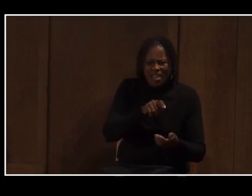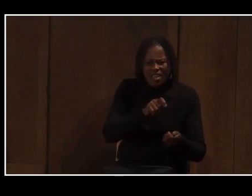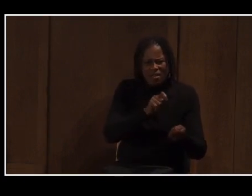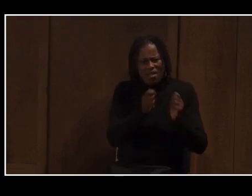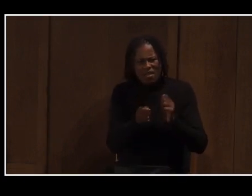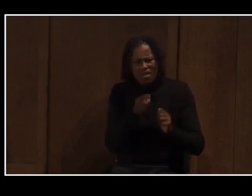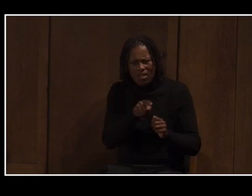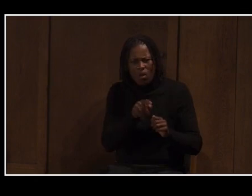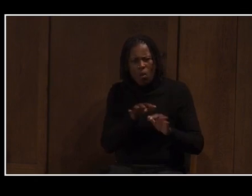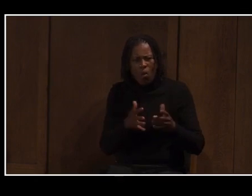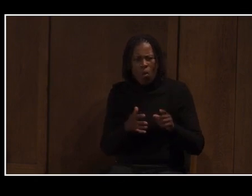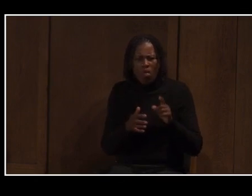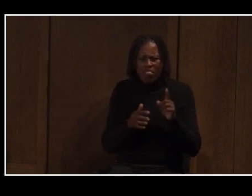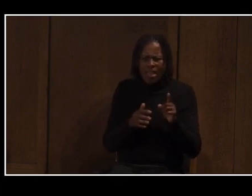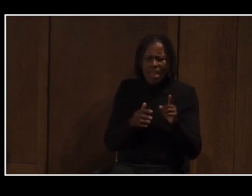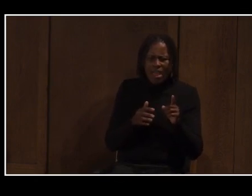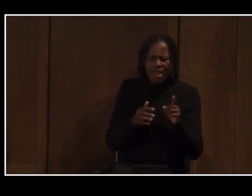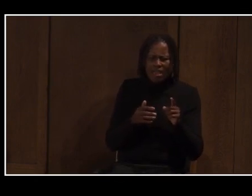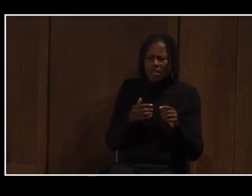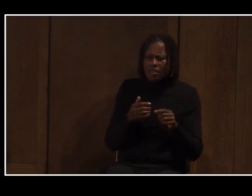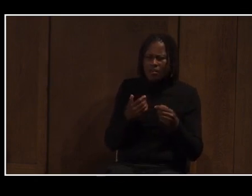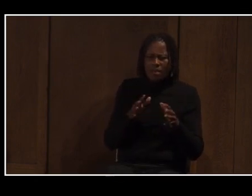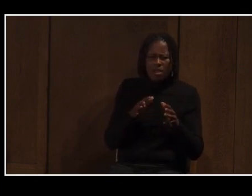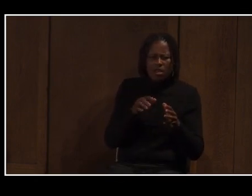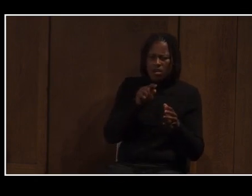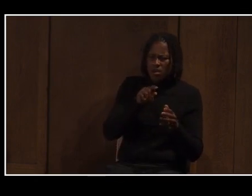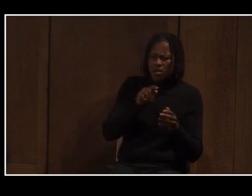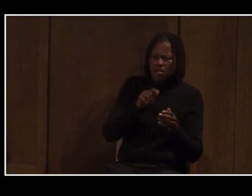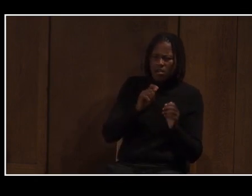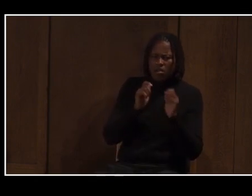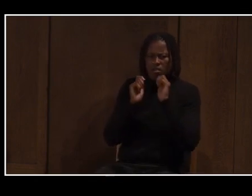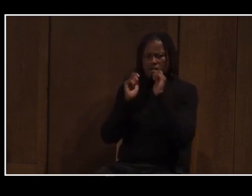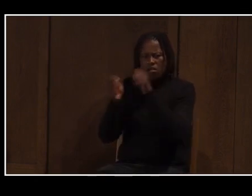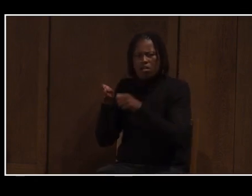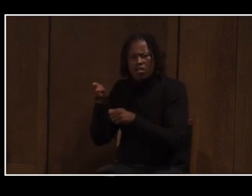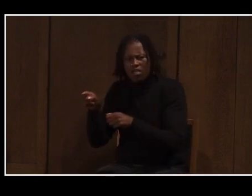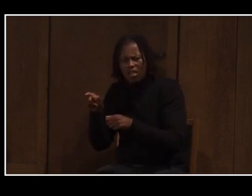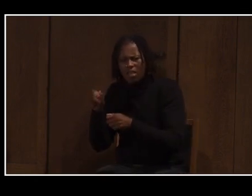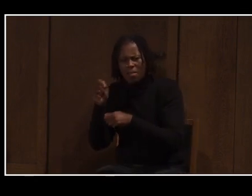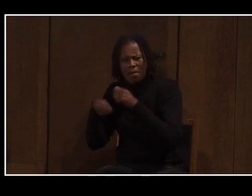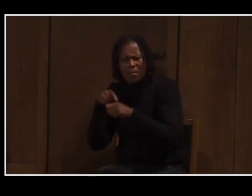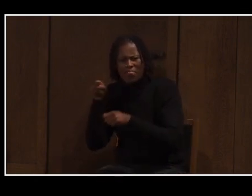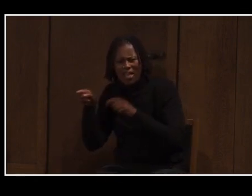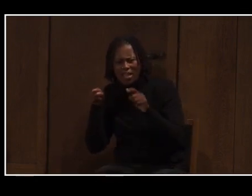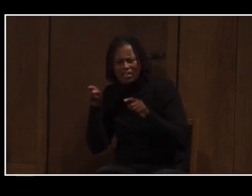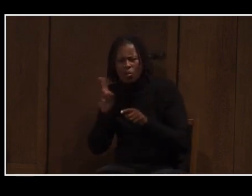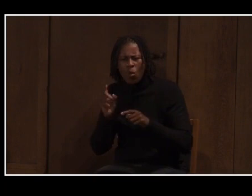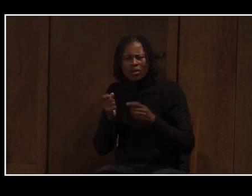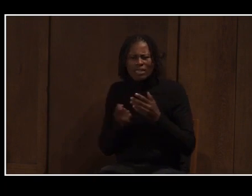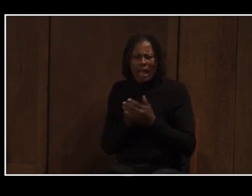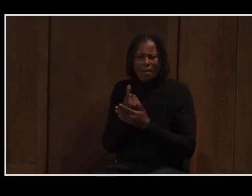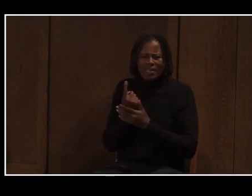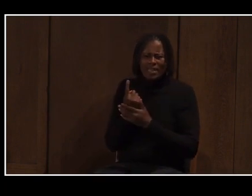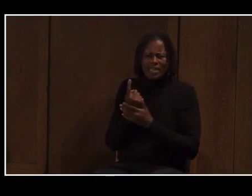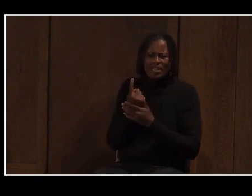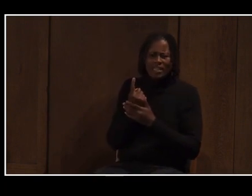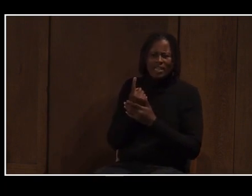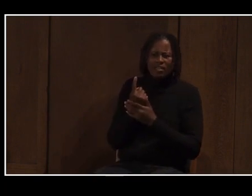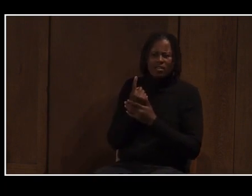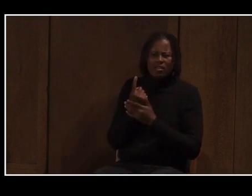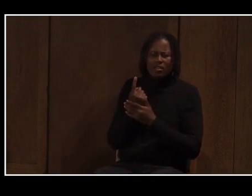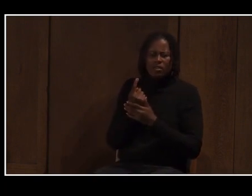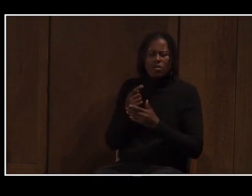over there it becomes that? Like, you know, and it's that kind of question of just like, what is happening on a metaphysical level? You know, and when I